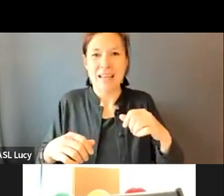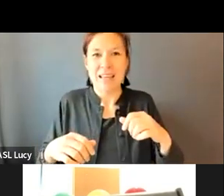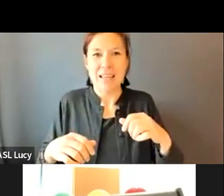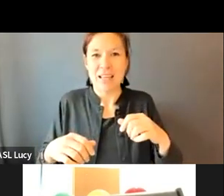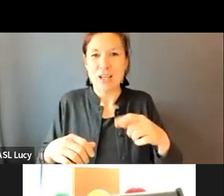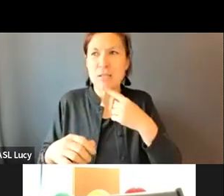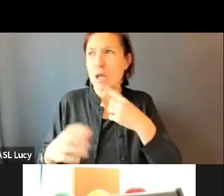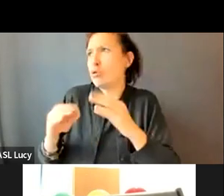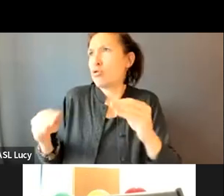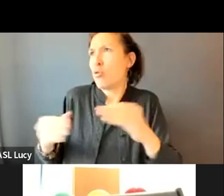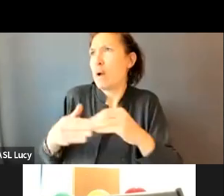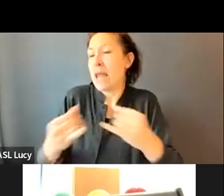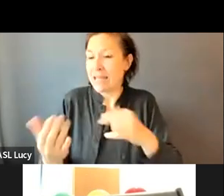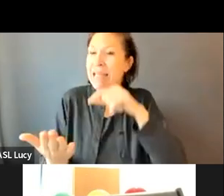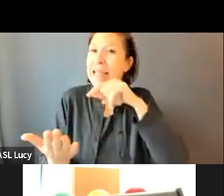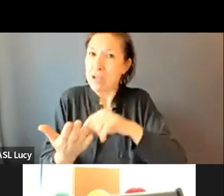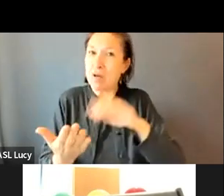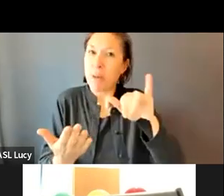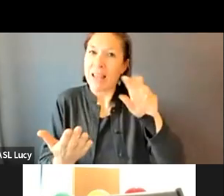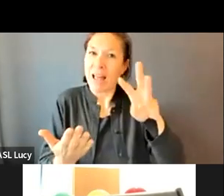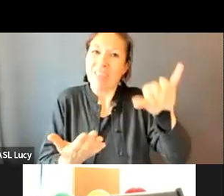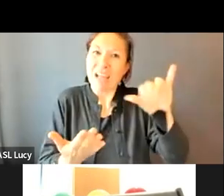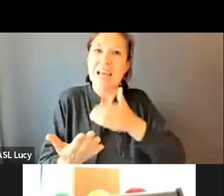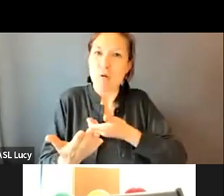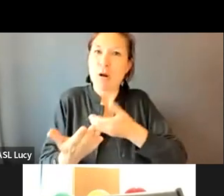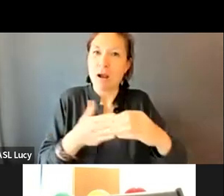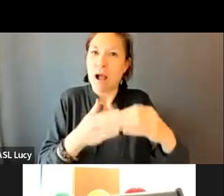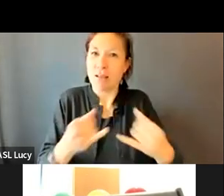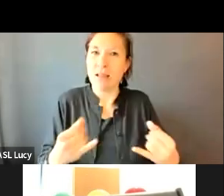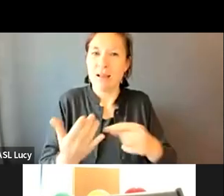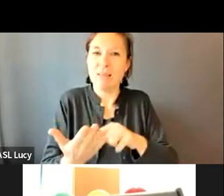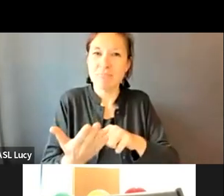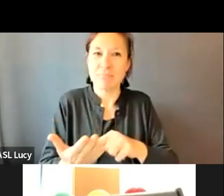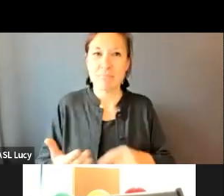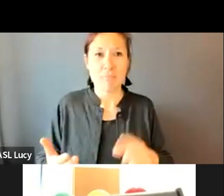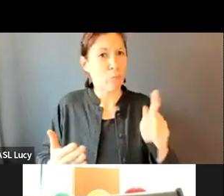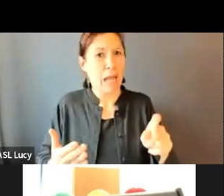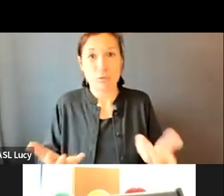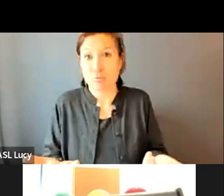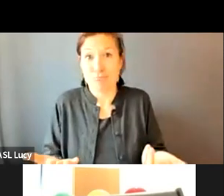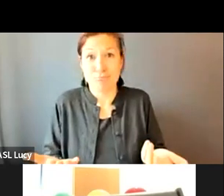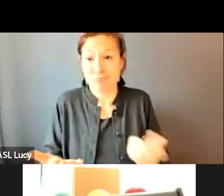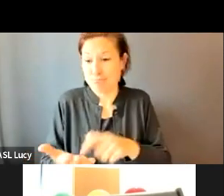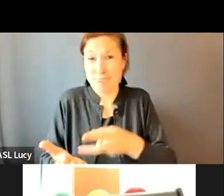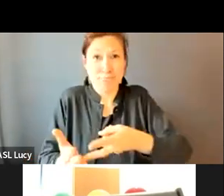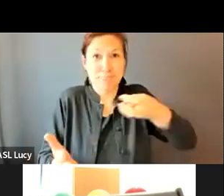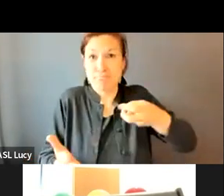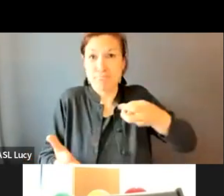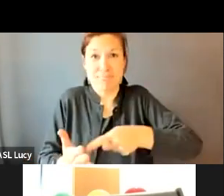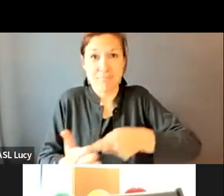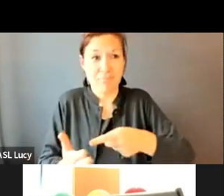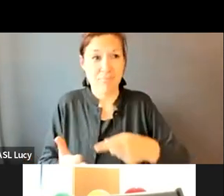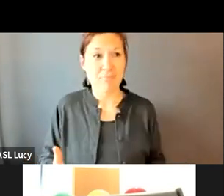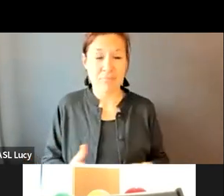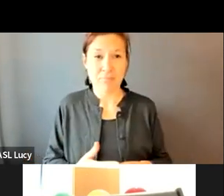here is the guideline and I guess you know we have to take it from from from from from the